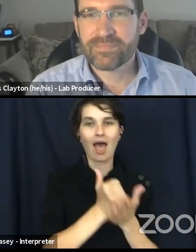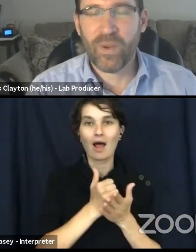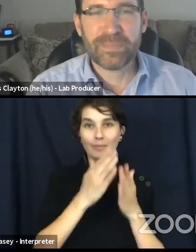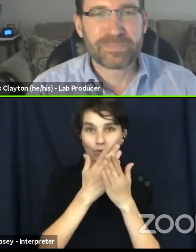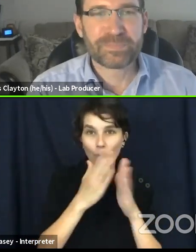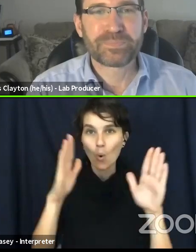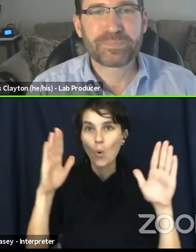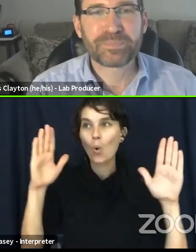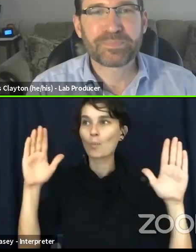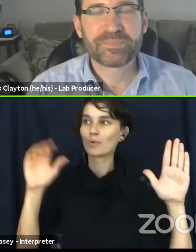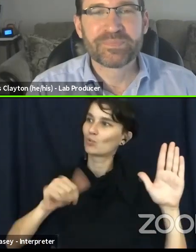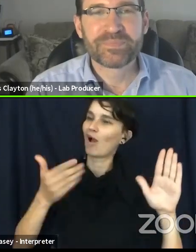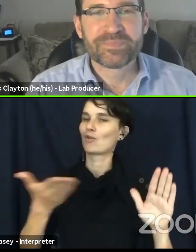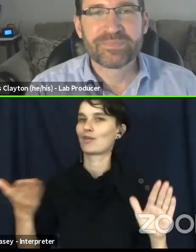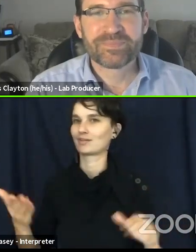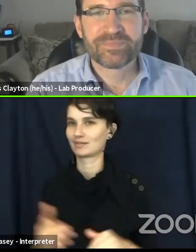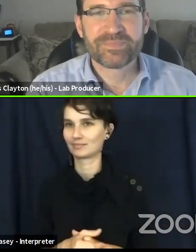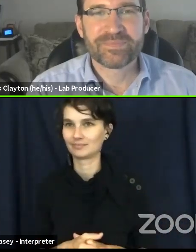Great. Okay,